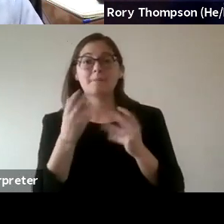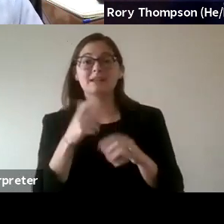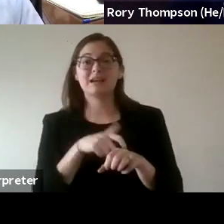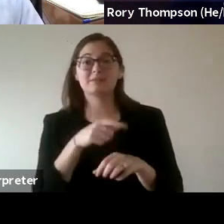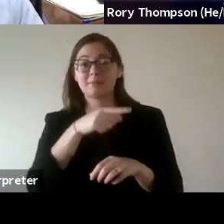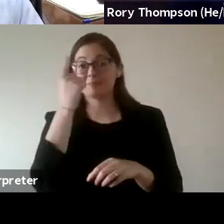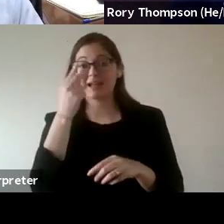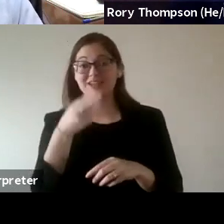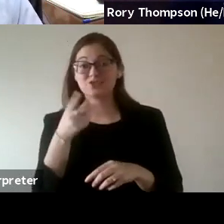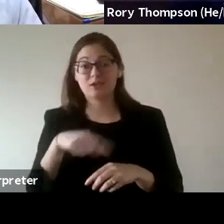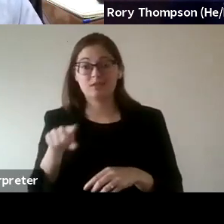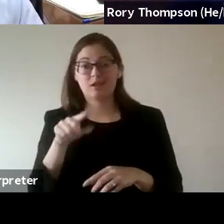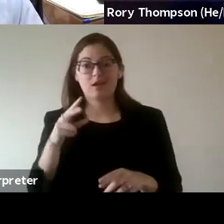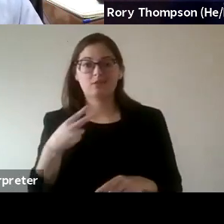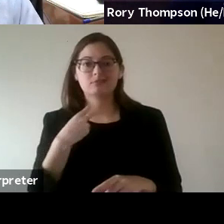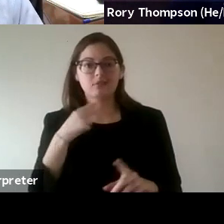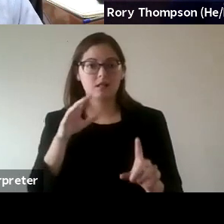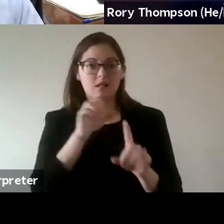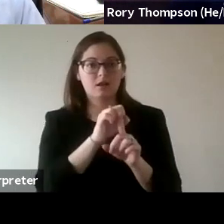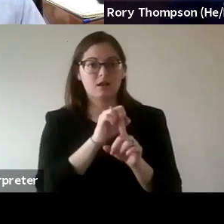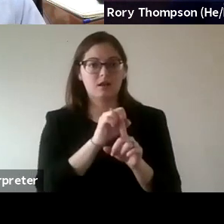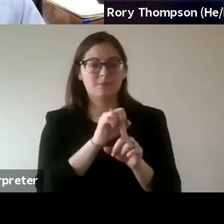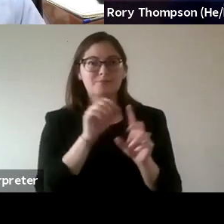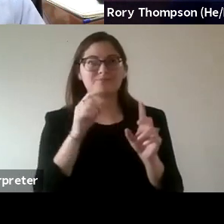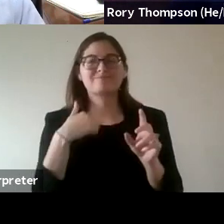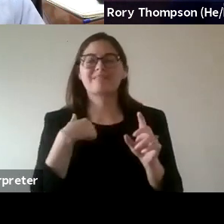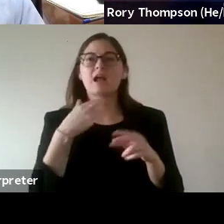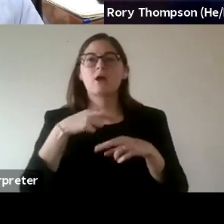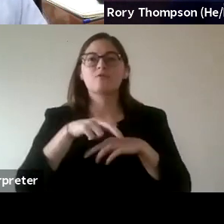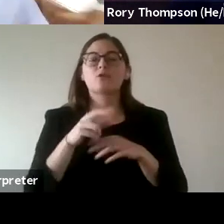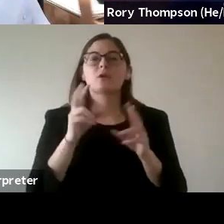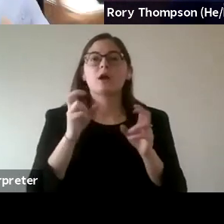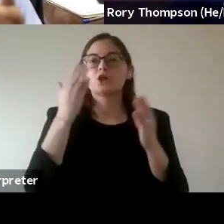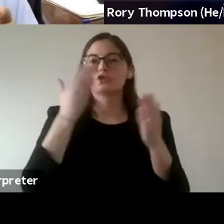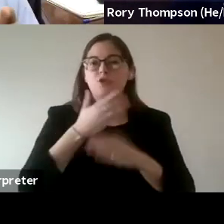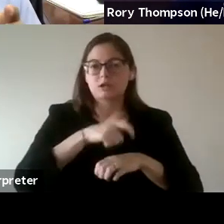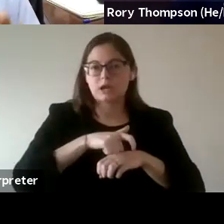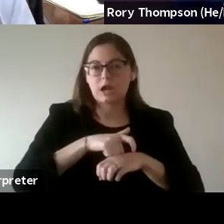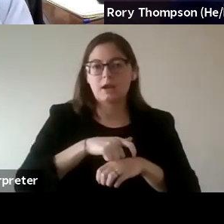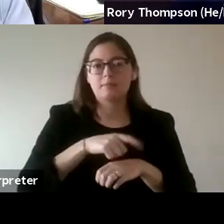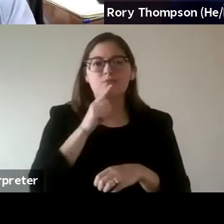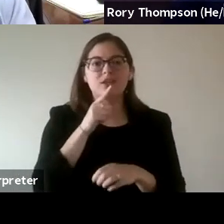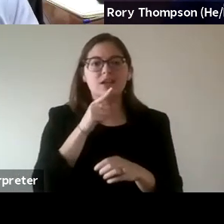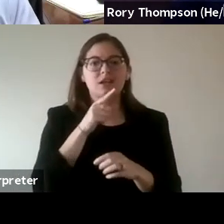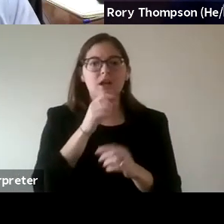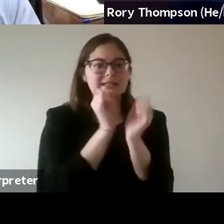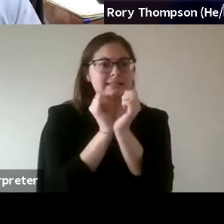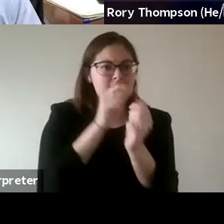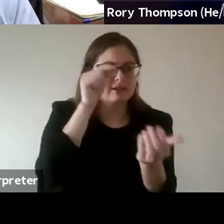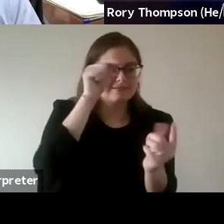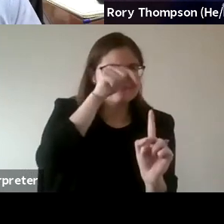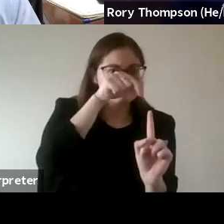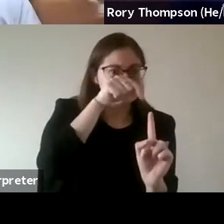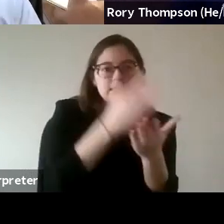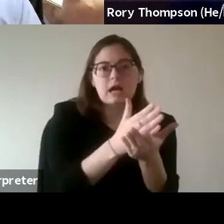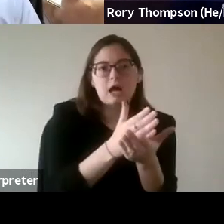on just what I refer to as a dark time, where they kind of just go through the slavery piece and then they stop as if that's the end of